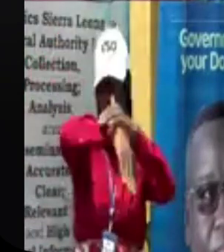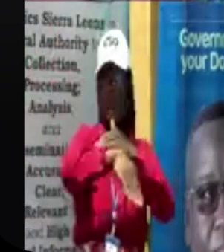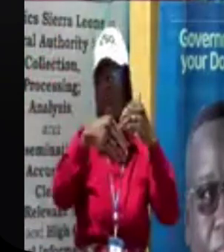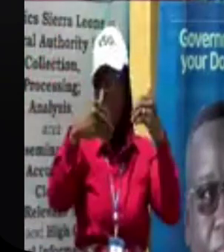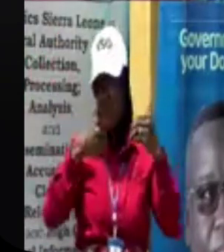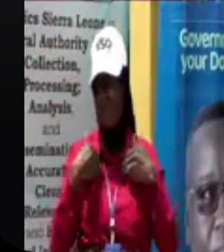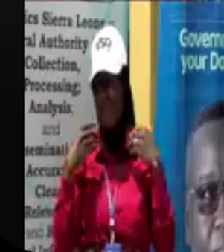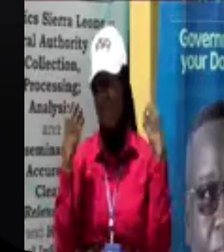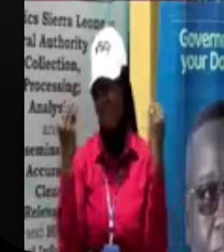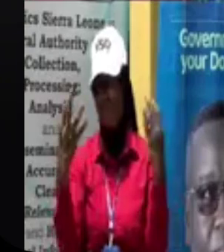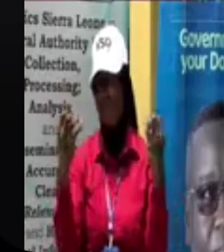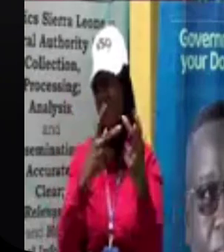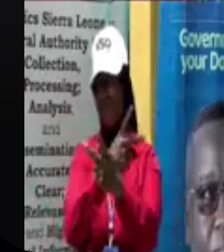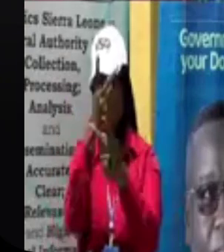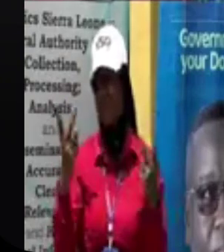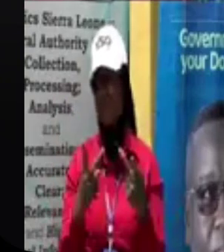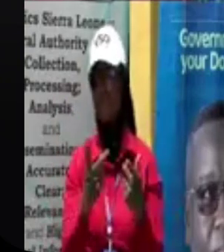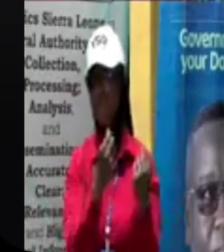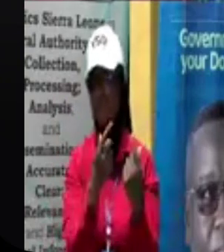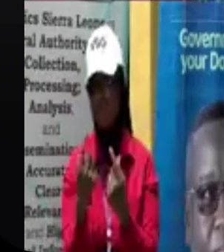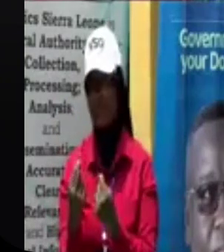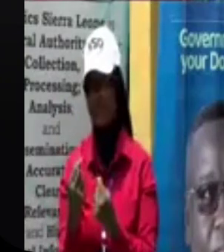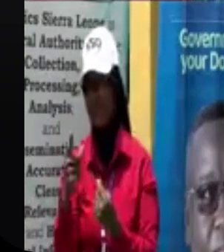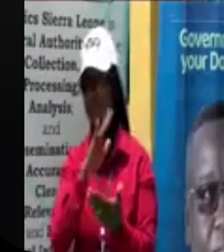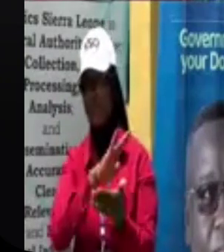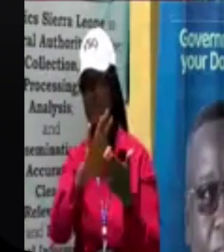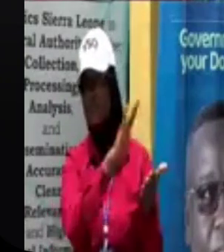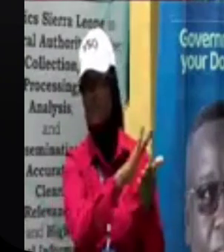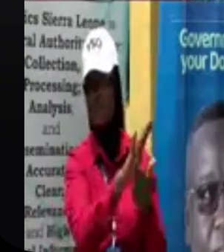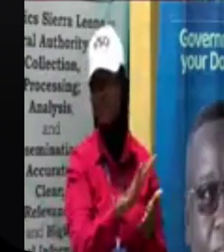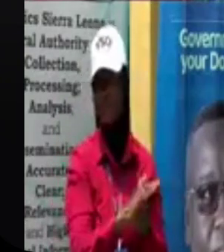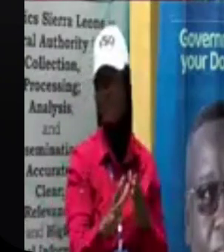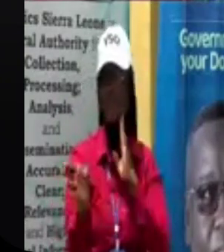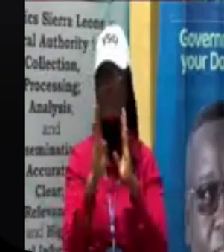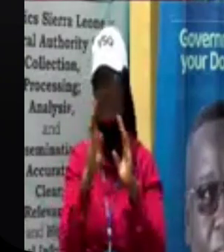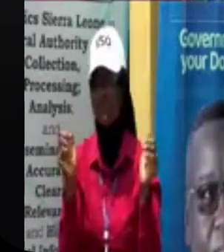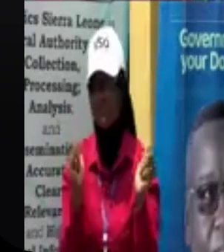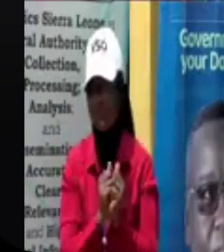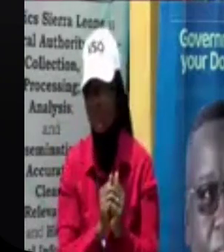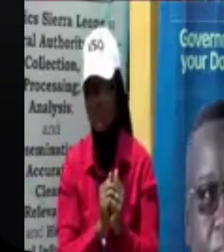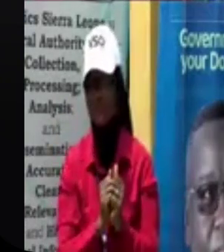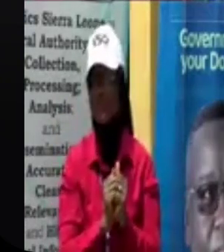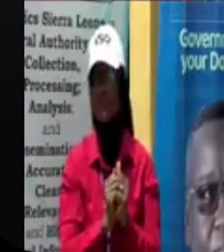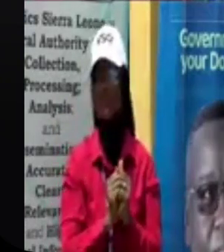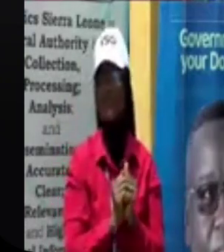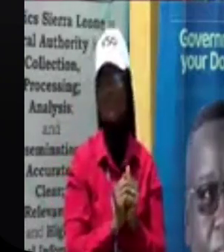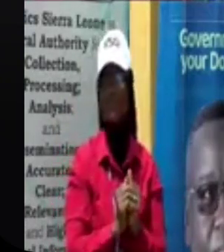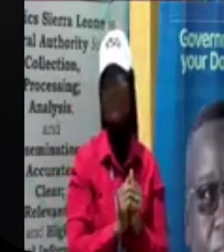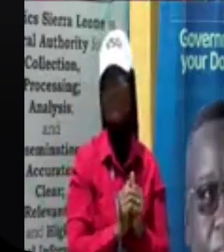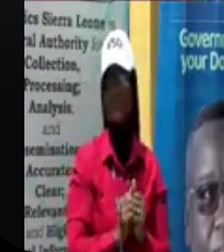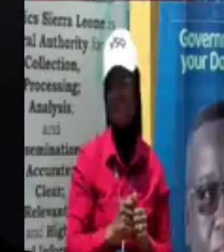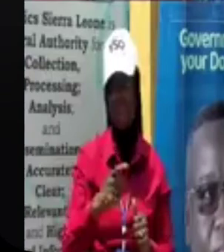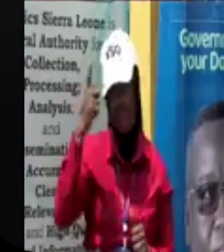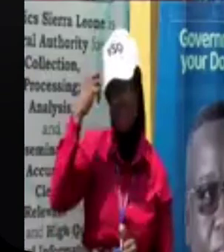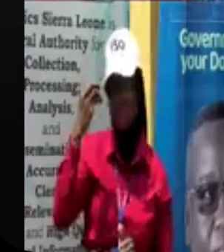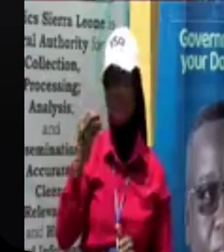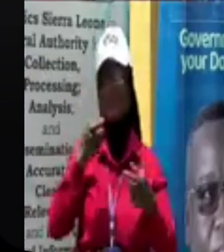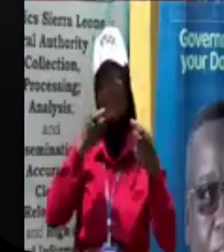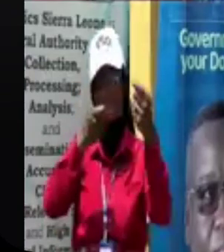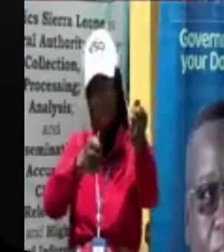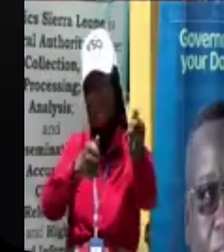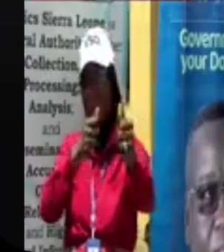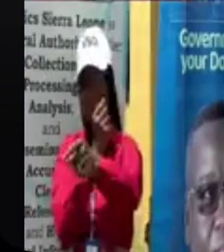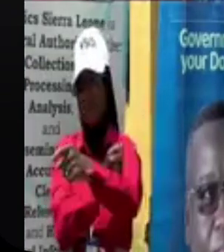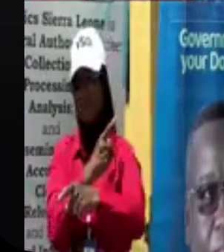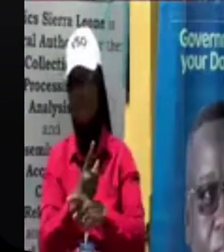get measures in place where they go do follow we rectify this. And talk about the defeat Salone, Mrs. Abide